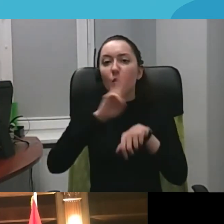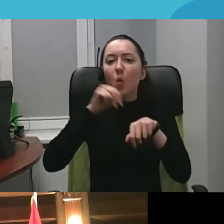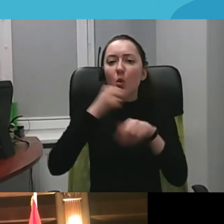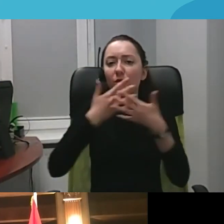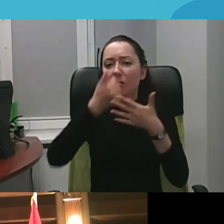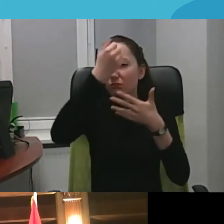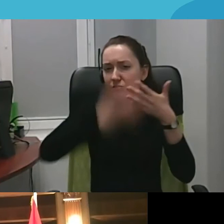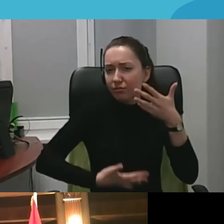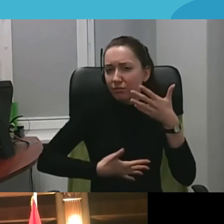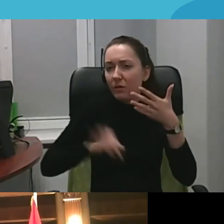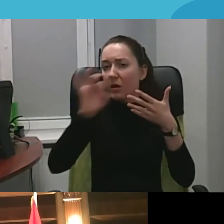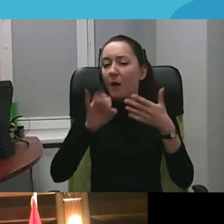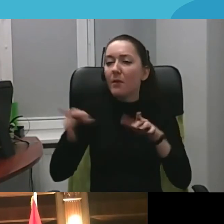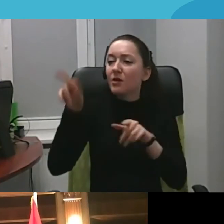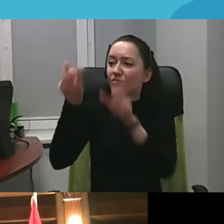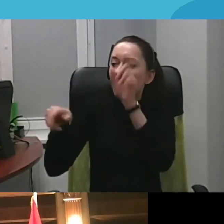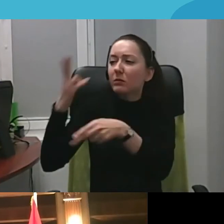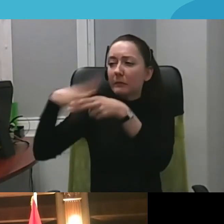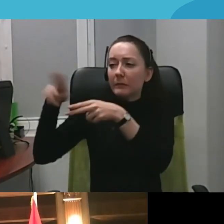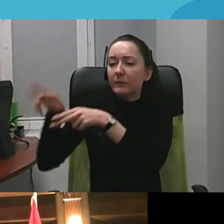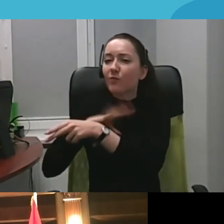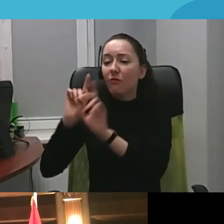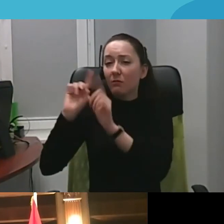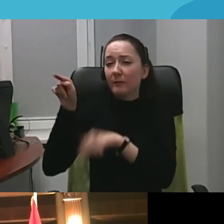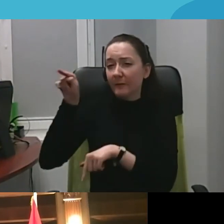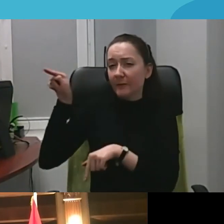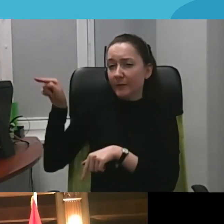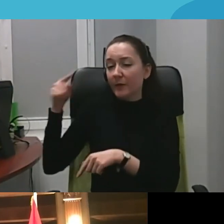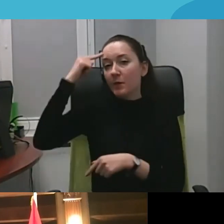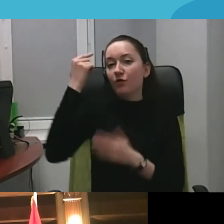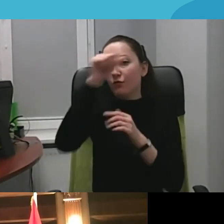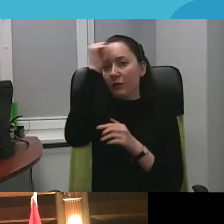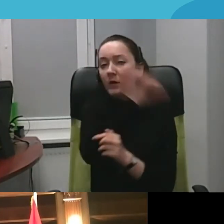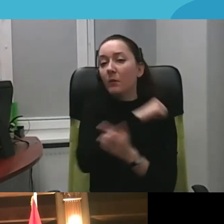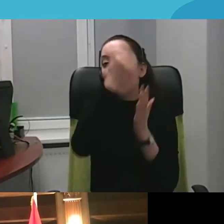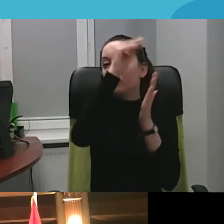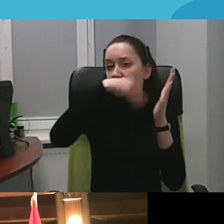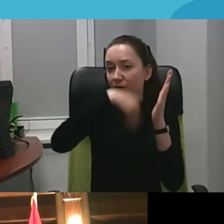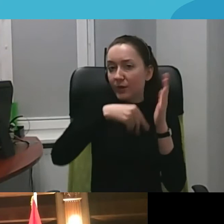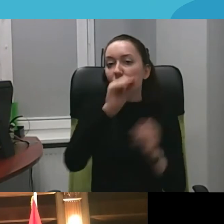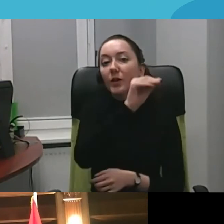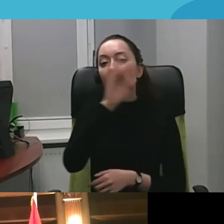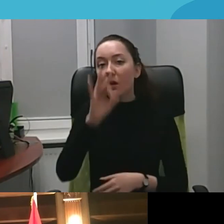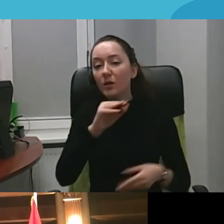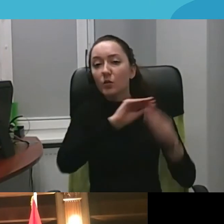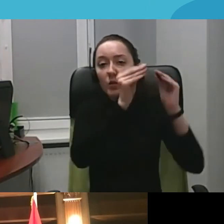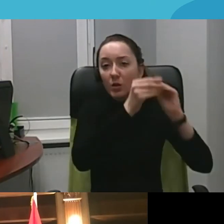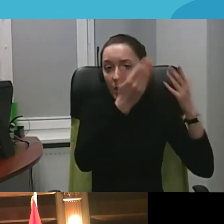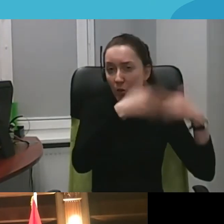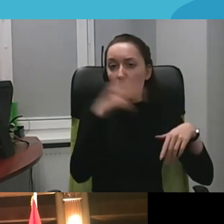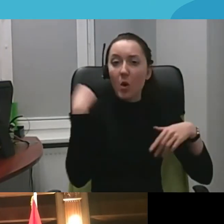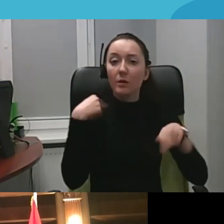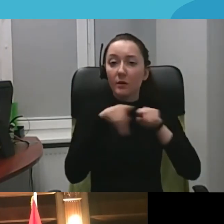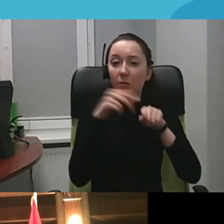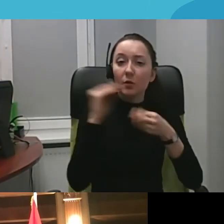This coordinated action alongside the EU, UK, and US reinforces our assertion that violence and acts that undermine